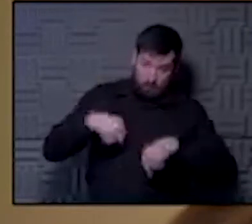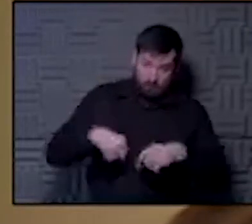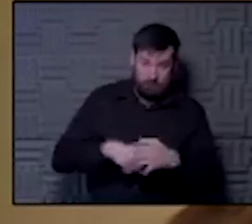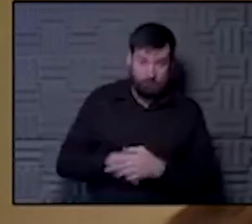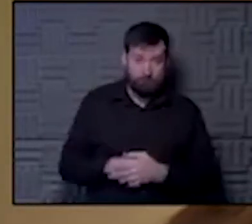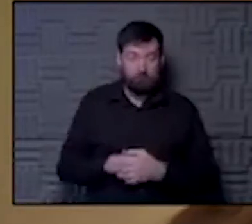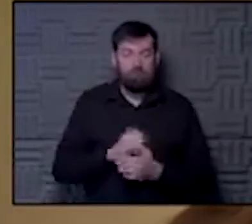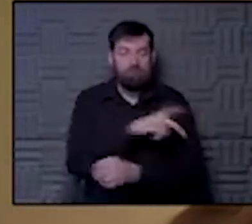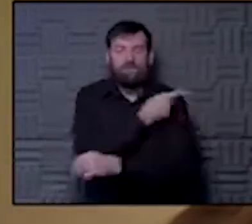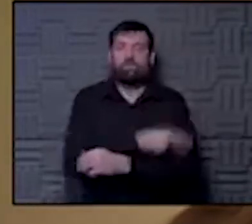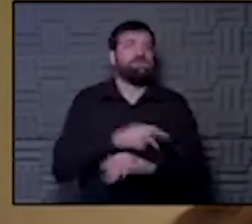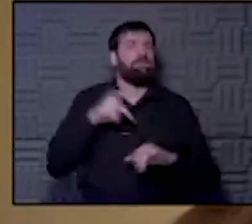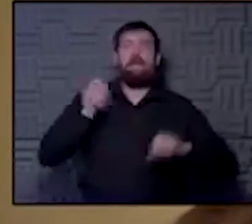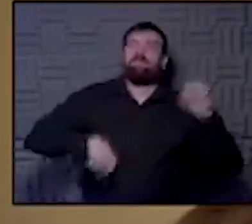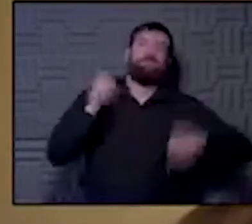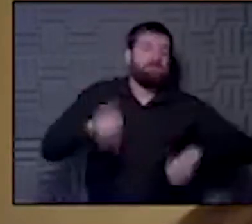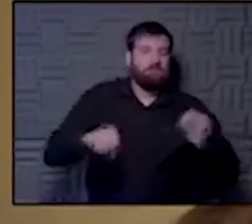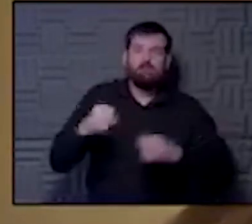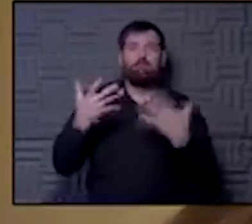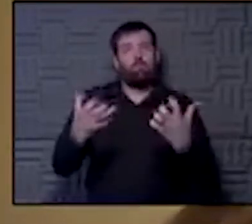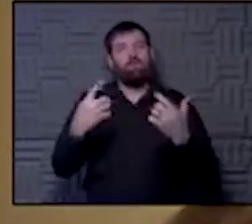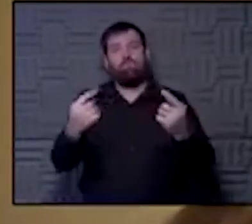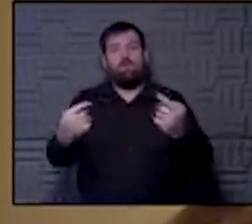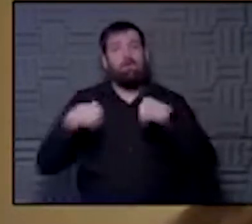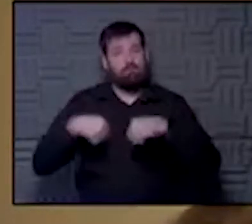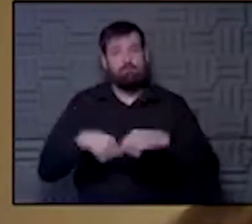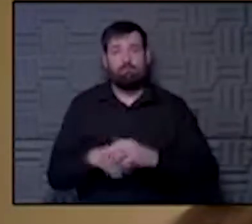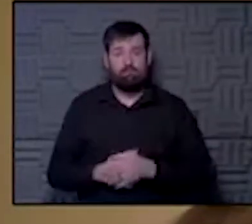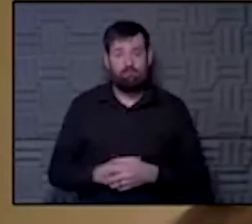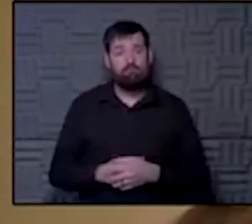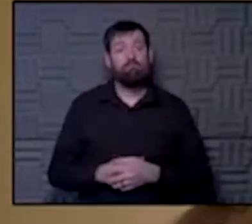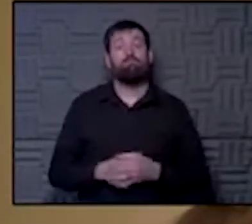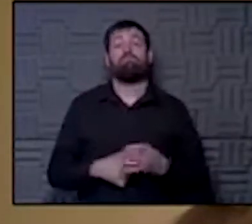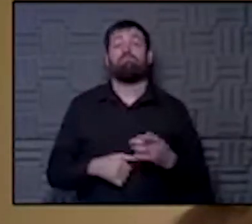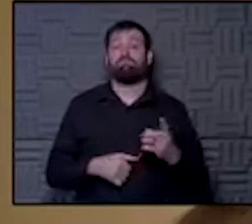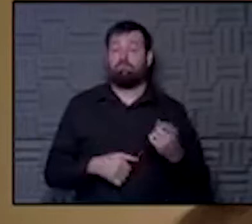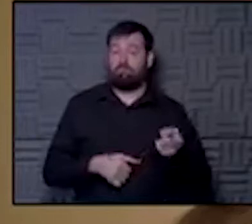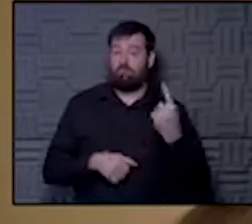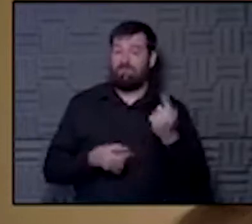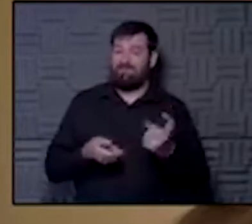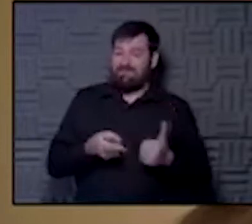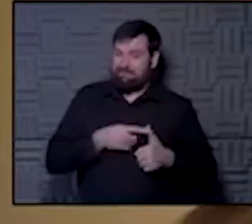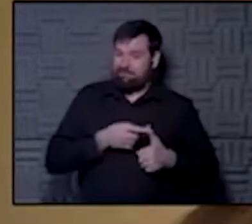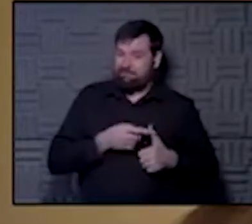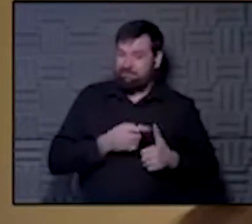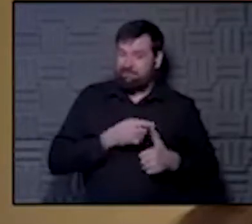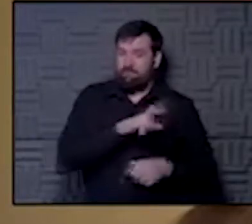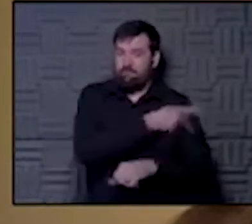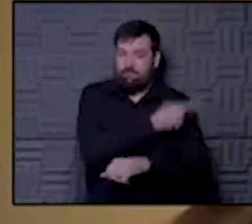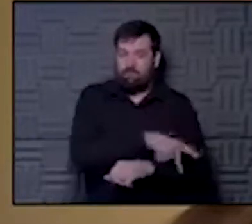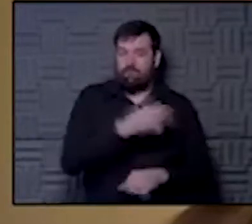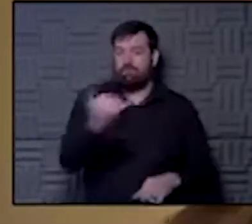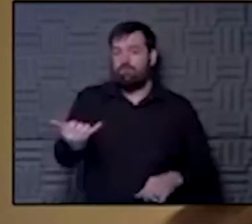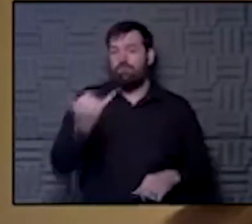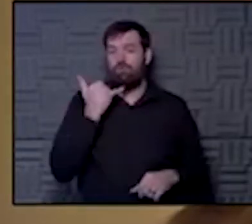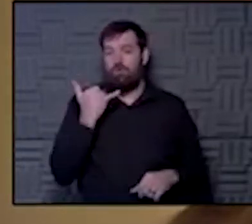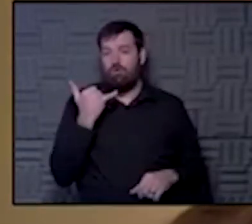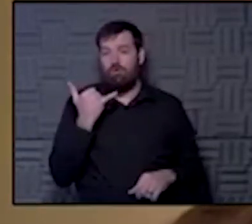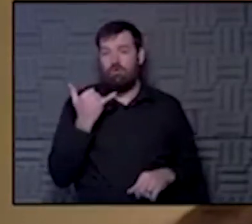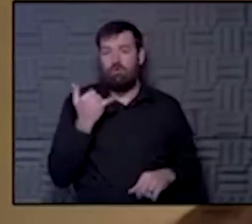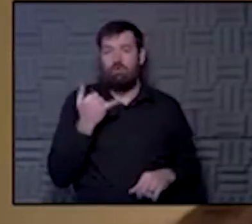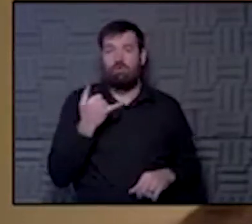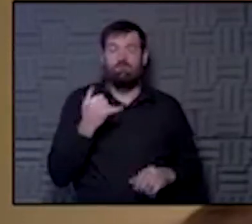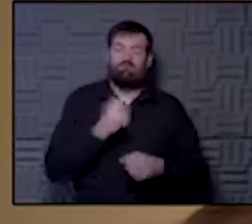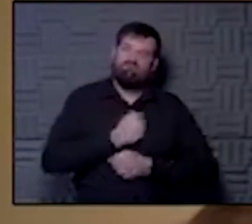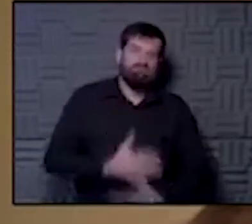those patients are saying yes, they're all wanting to come in. We did have a patient, one of our first ones, that called back afterwards just to, express